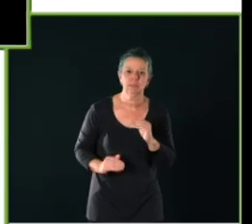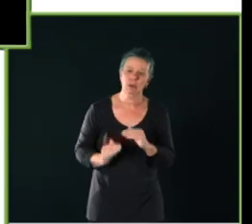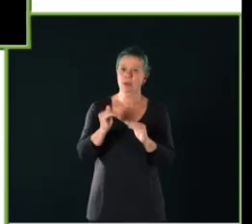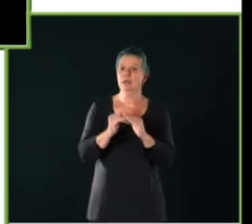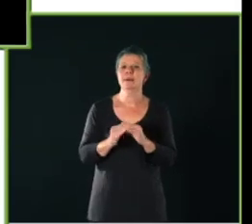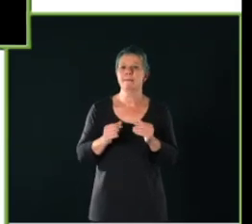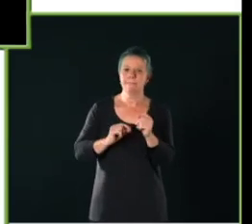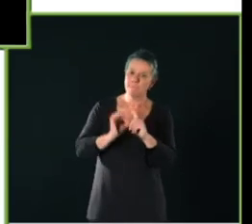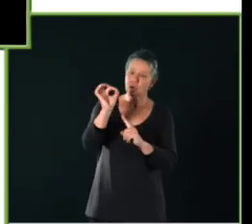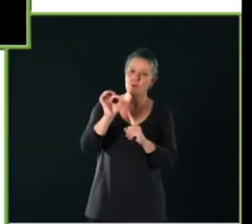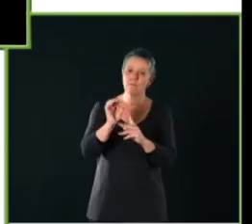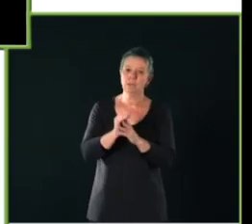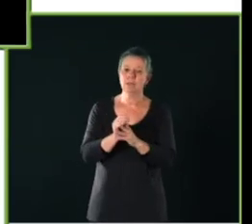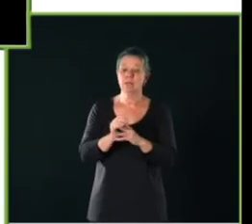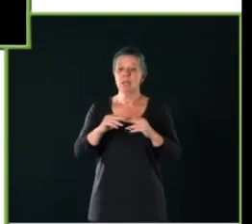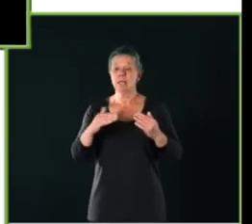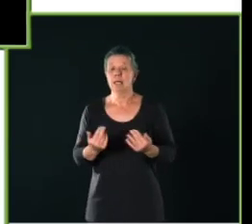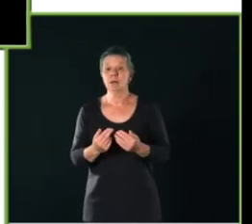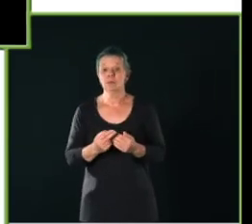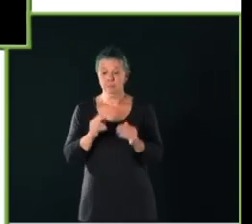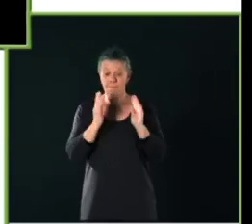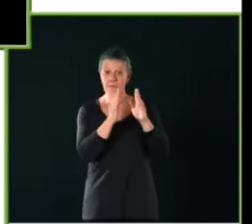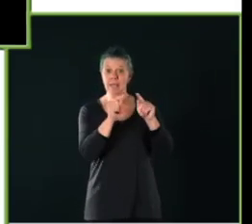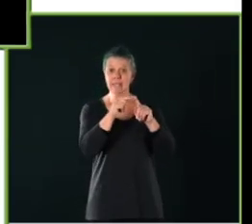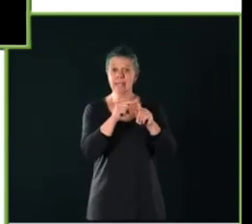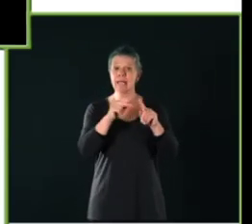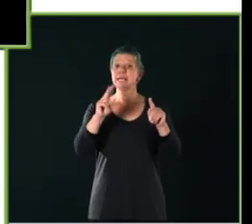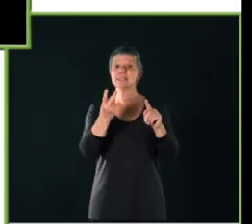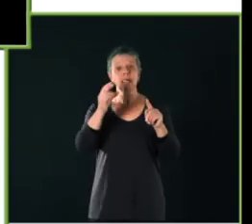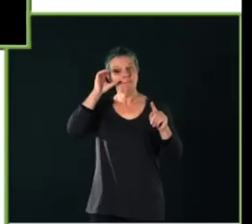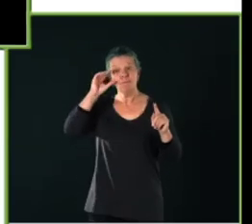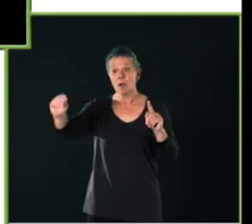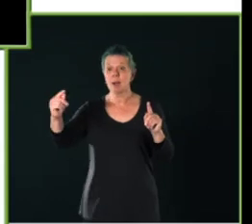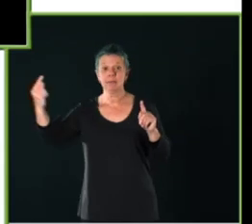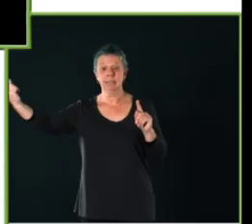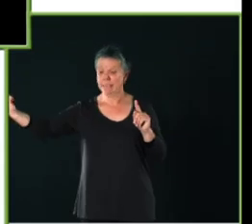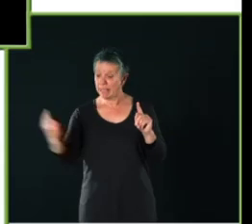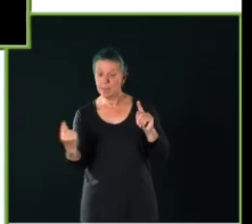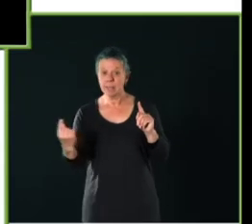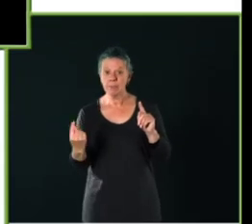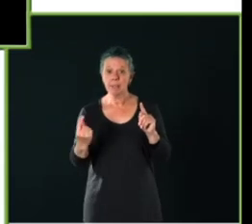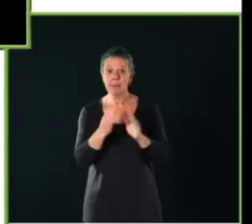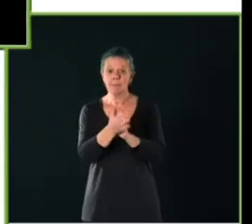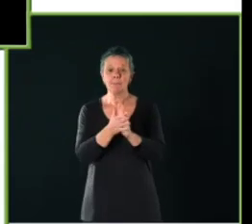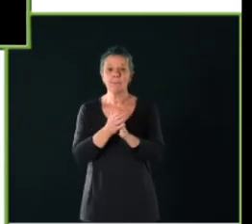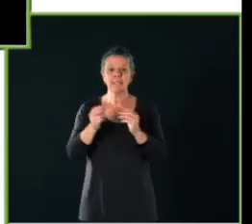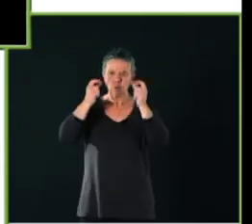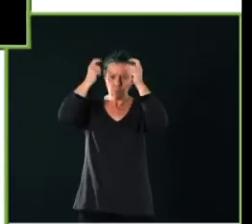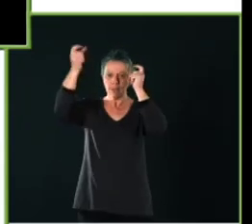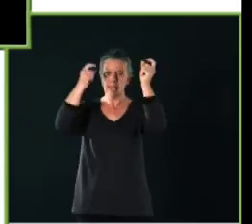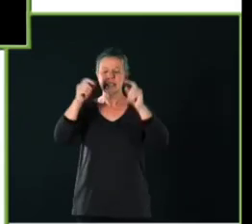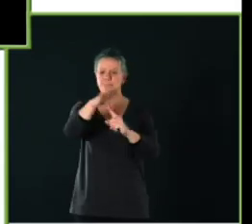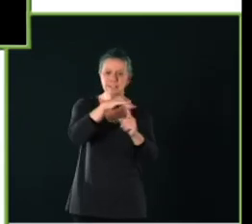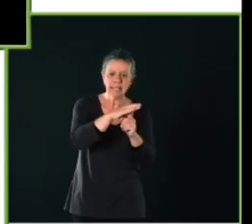Zealand, right here in Whangarei. This offers huge sustainable opportunities in the creative sector and for all